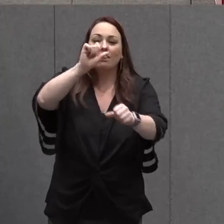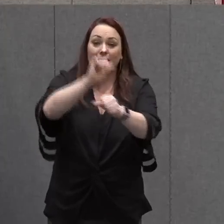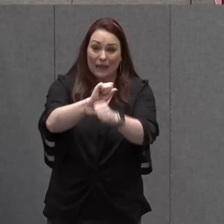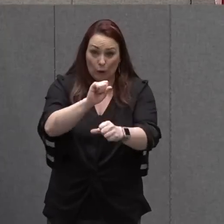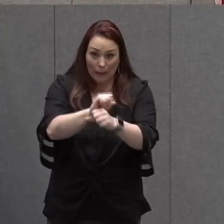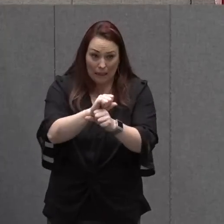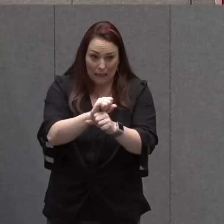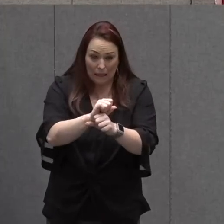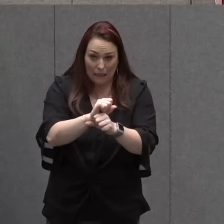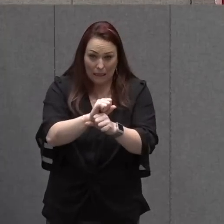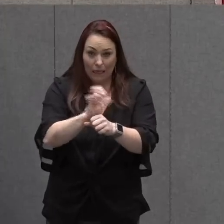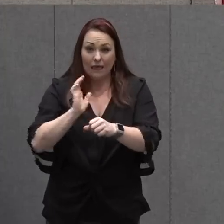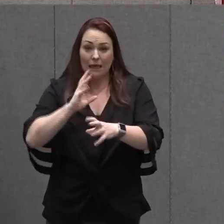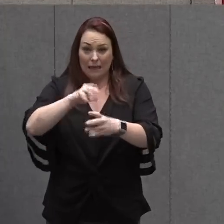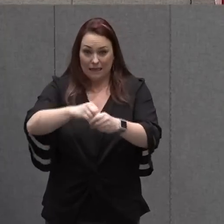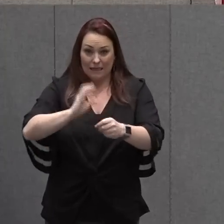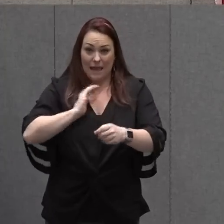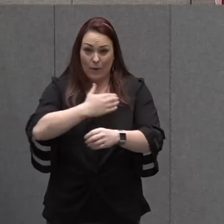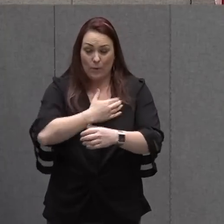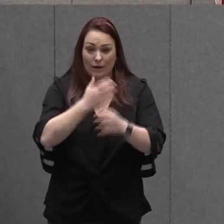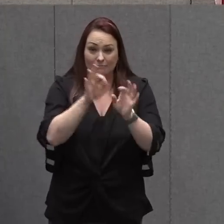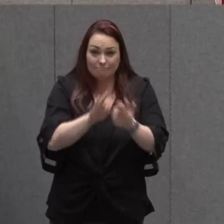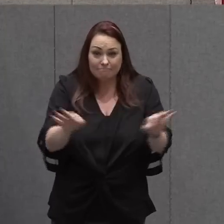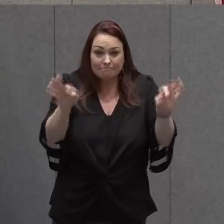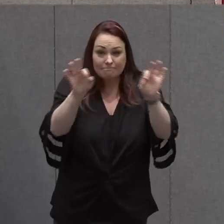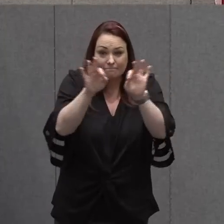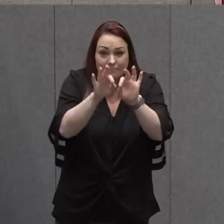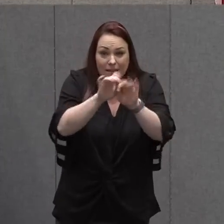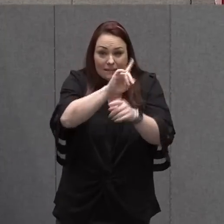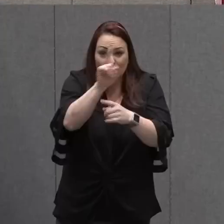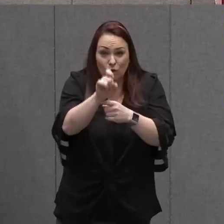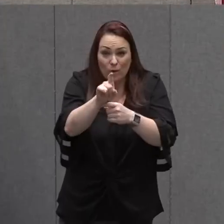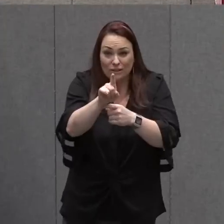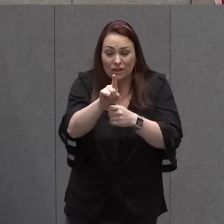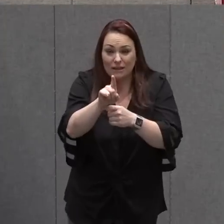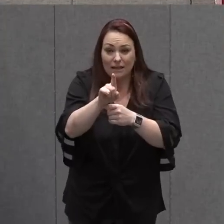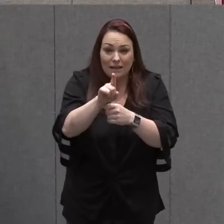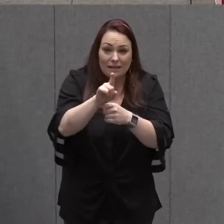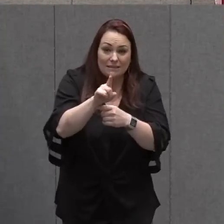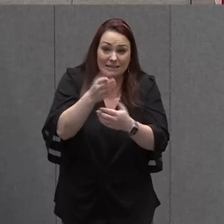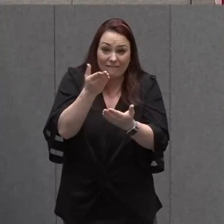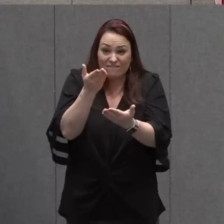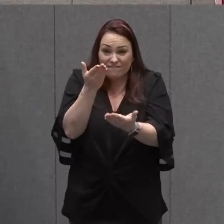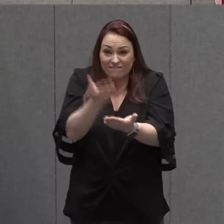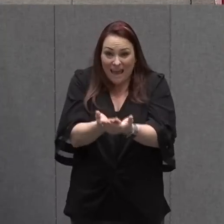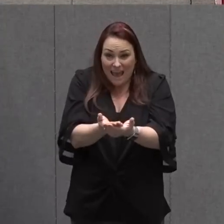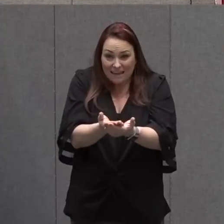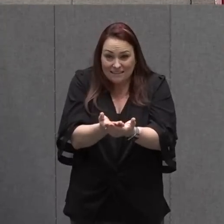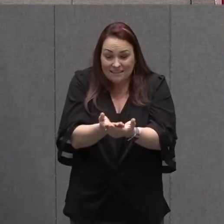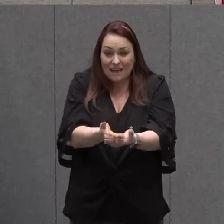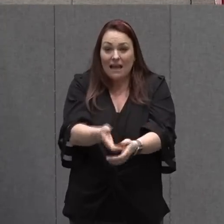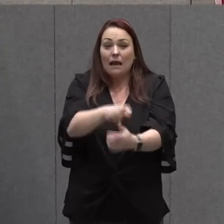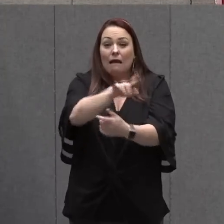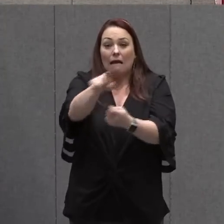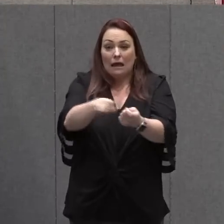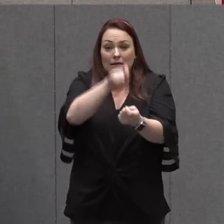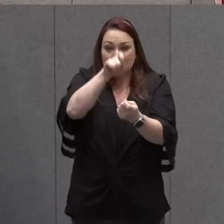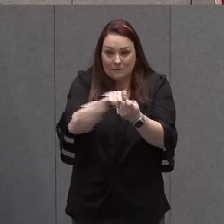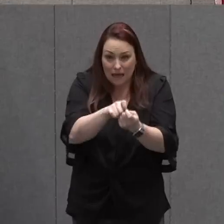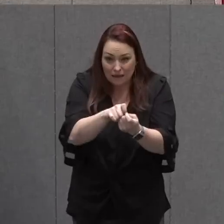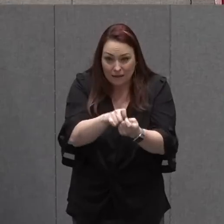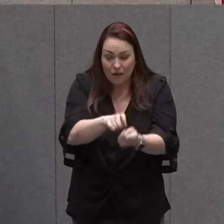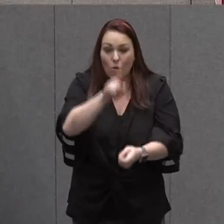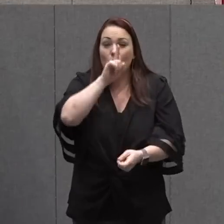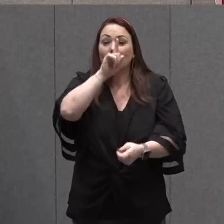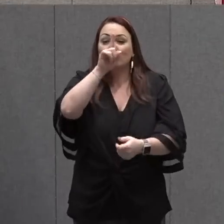means it's a fact. Okay. Exactly. Or really. Like, it's literally a fact.